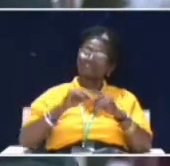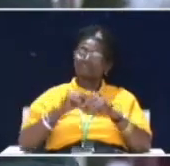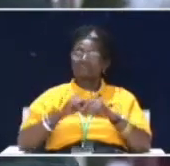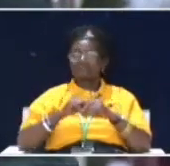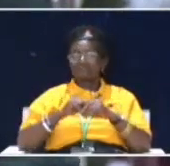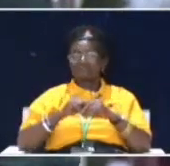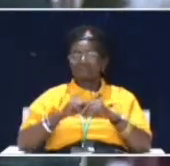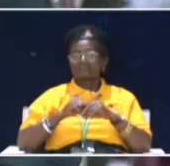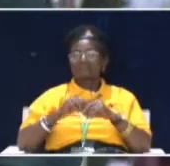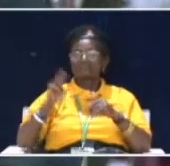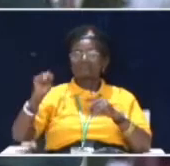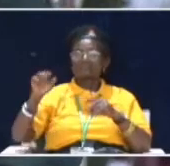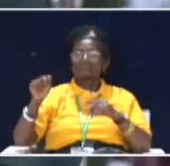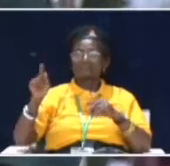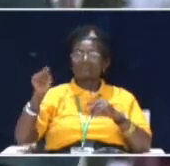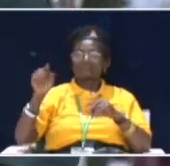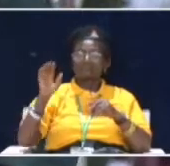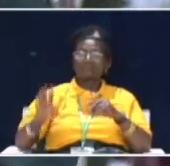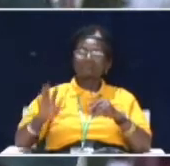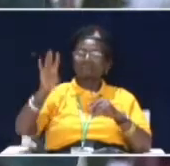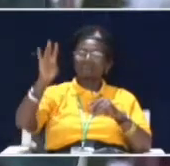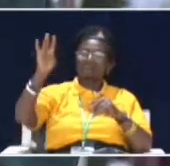7-8.